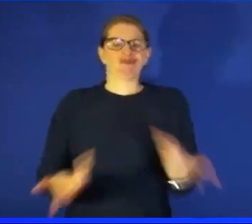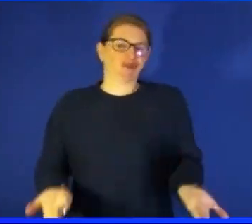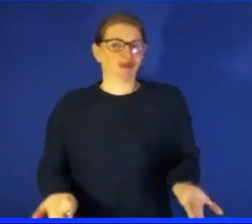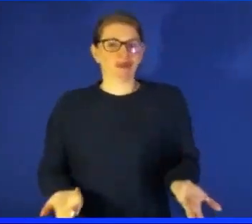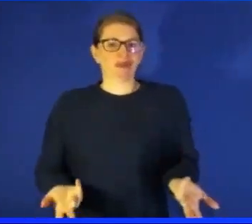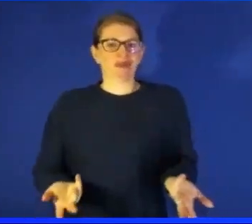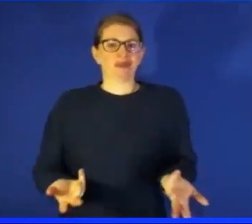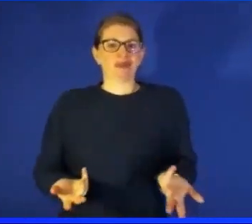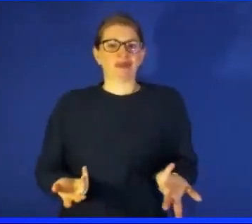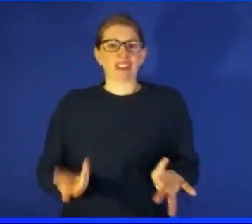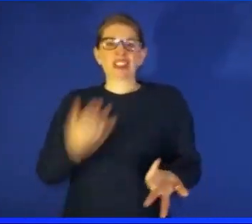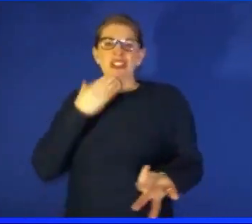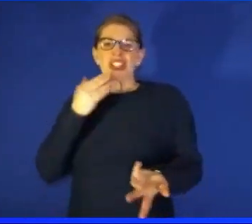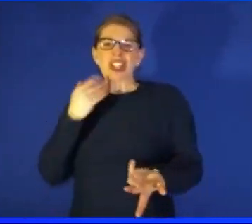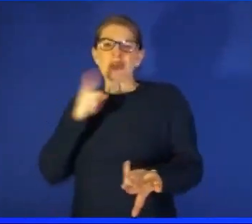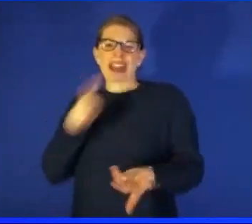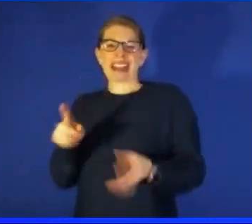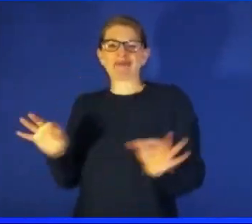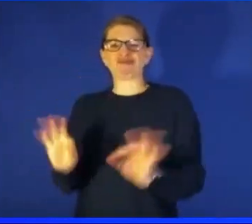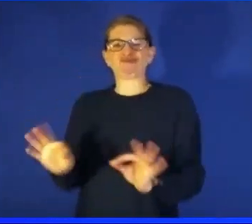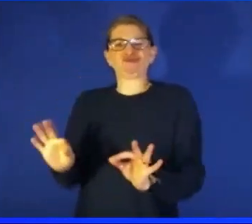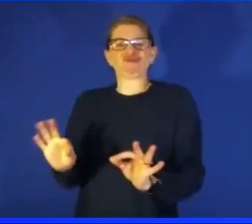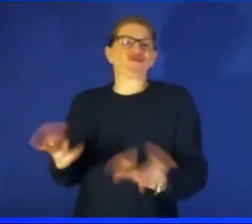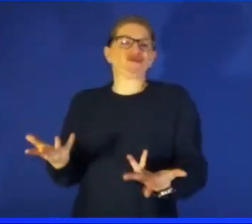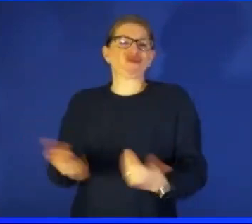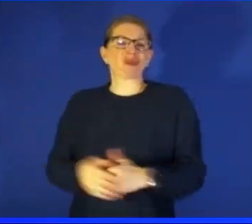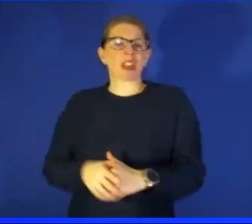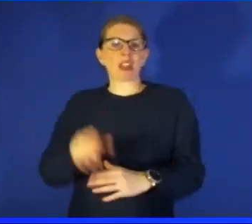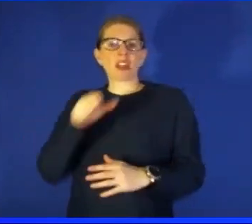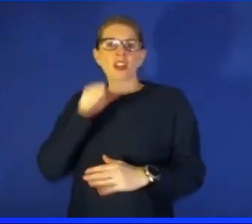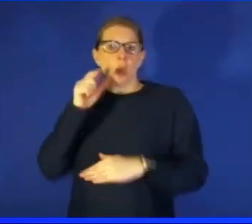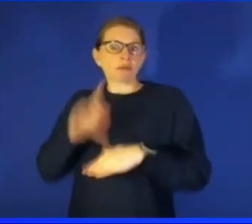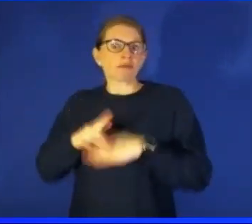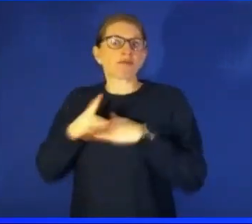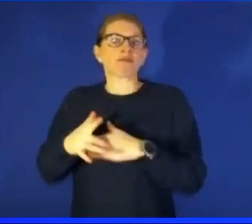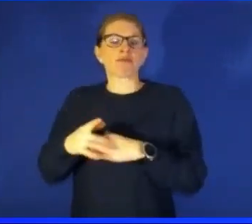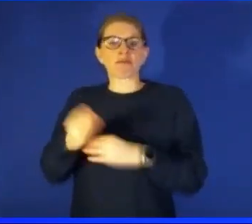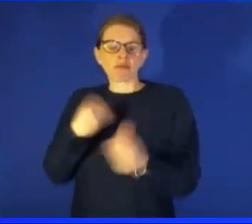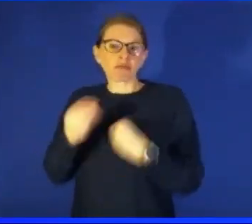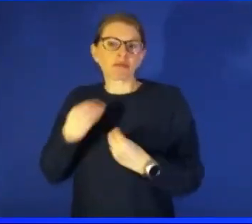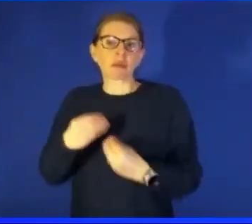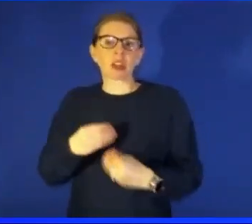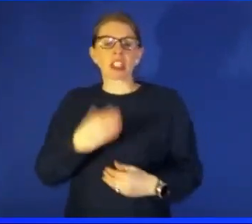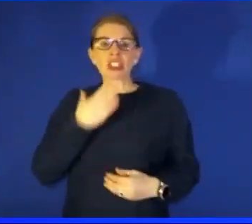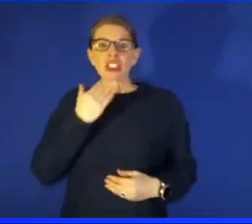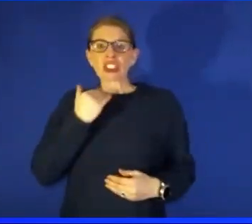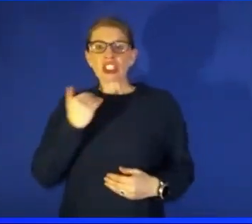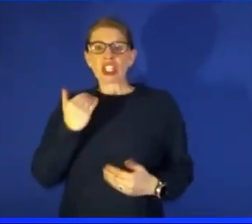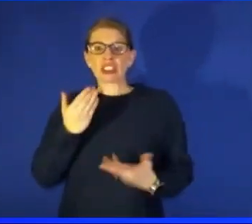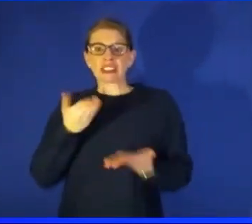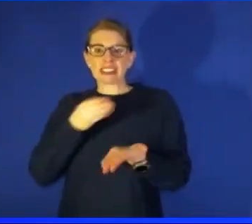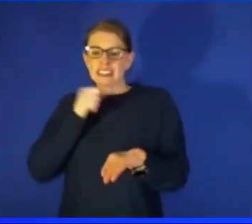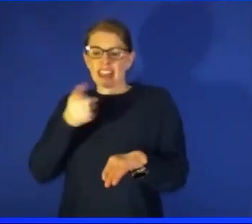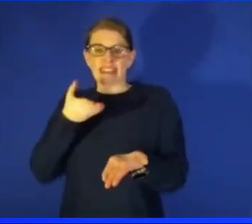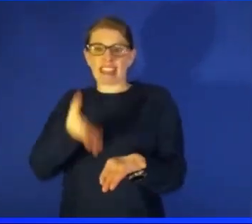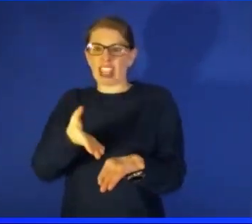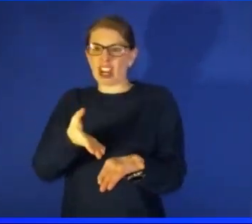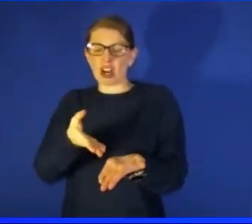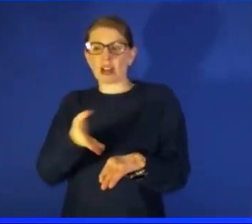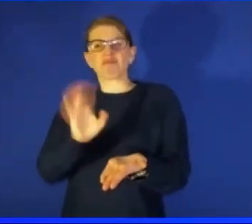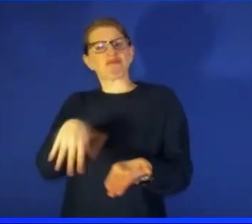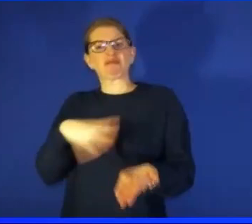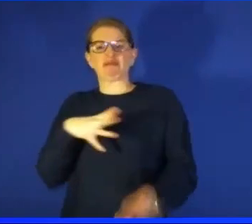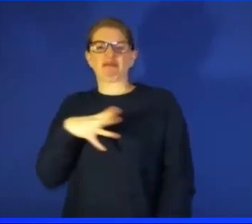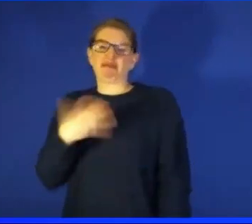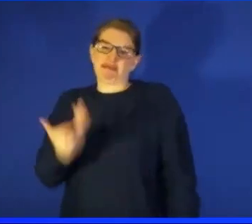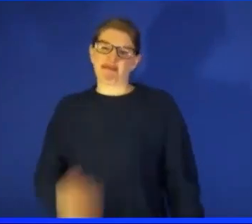I'm not feeling dessert tonight. Or dessert's not on the menu tonight, that's okay, I'm not feeling it tonight anyway. It just kind of